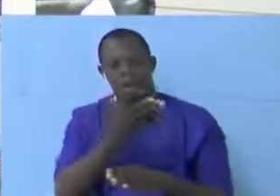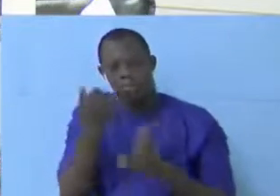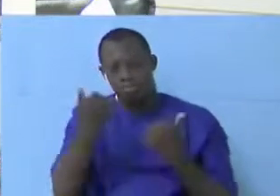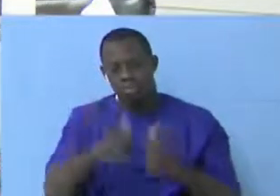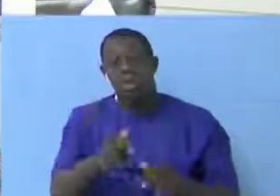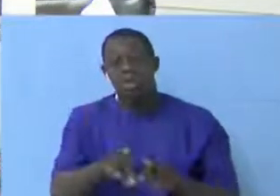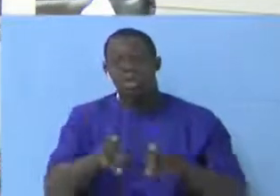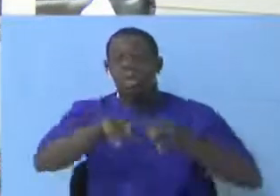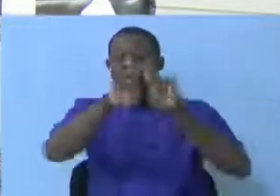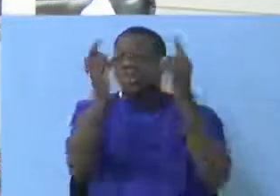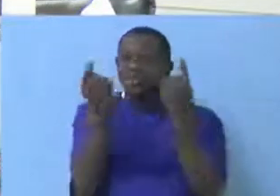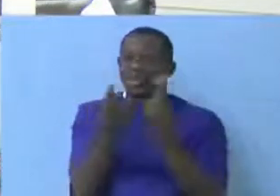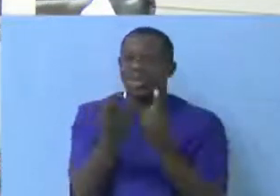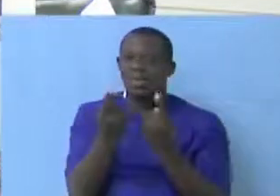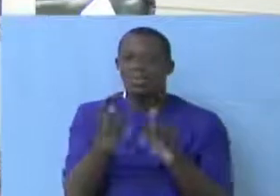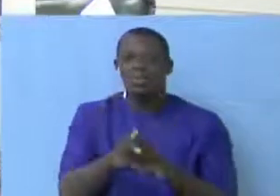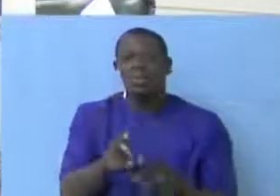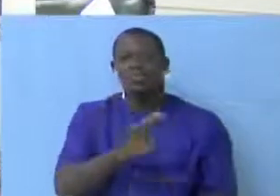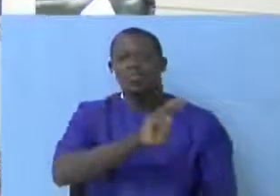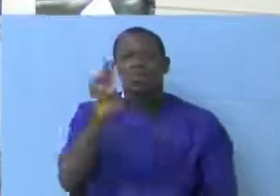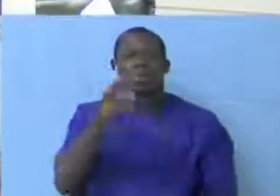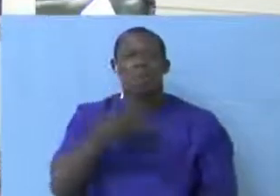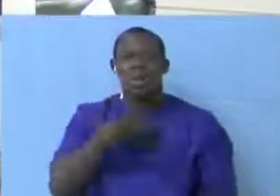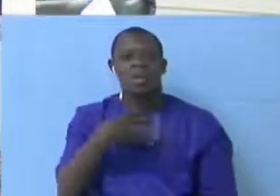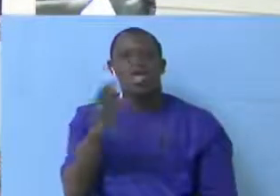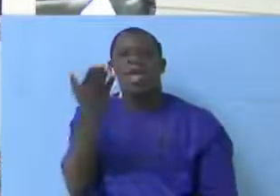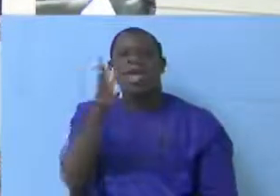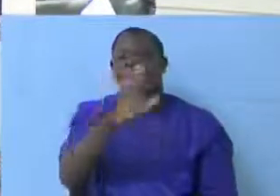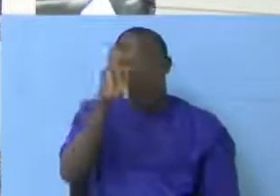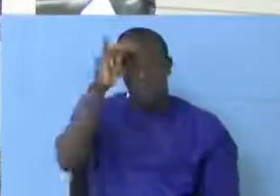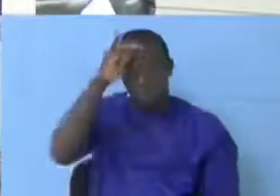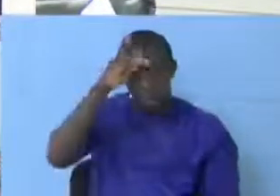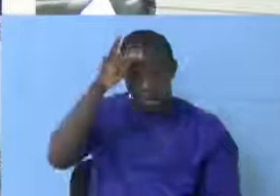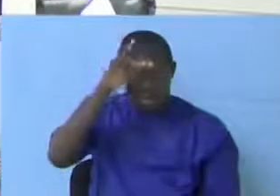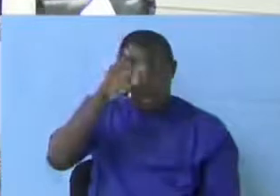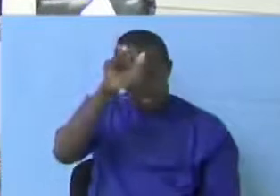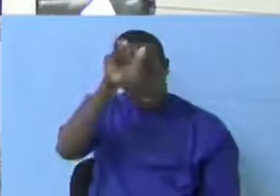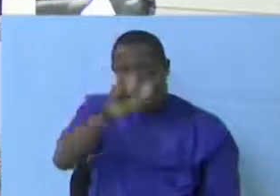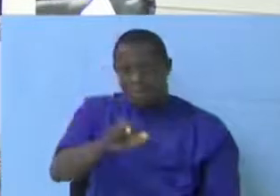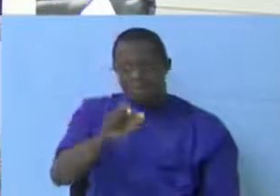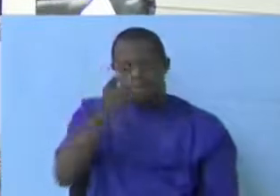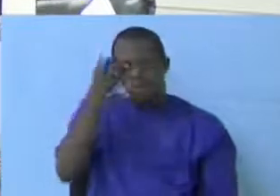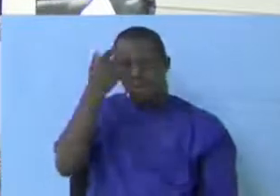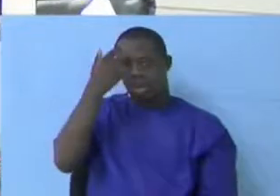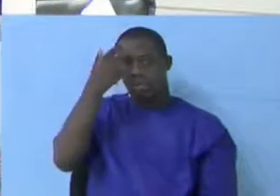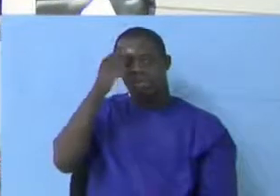So generally, I don't want any politician to hold that this is the so. Or